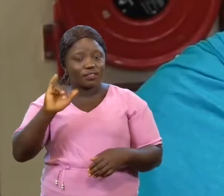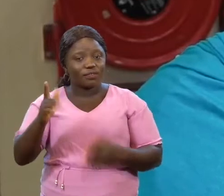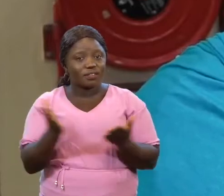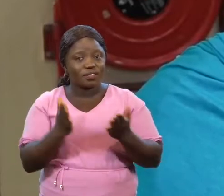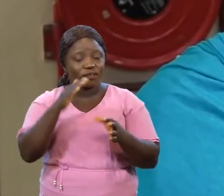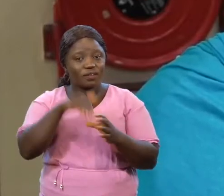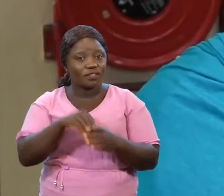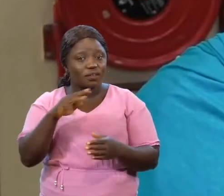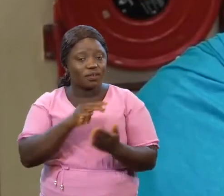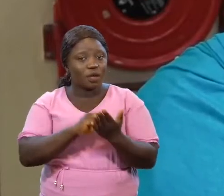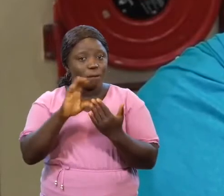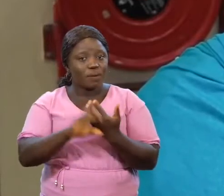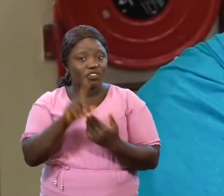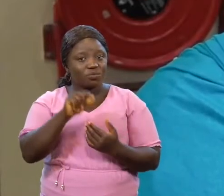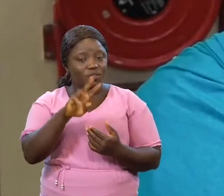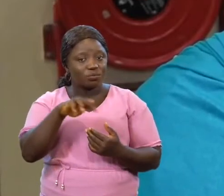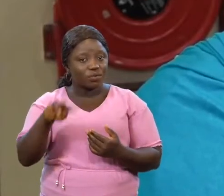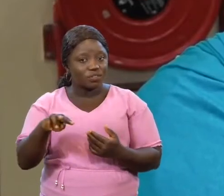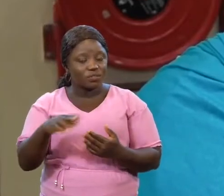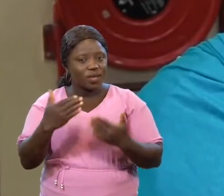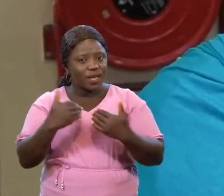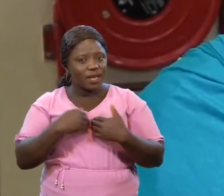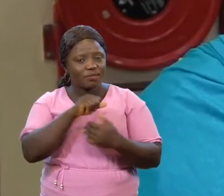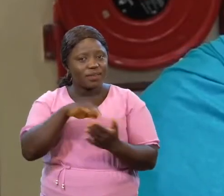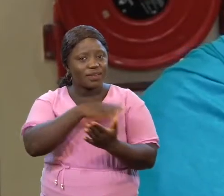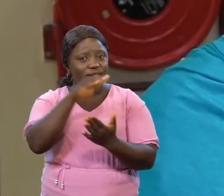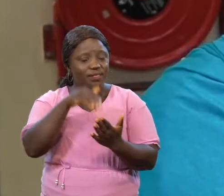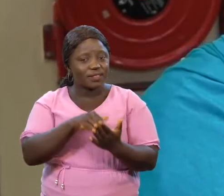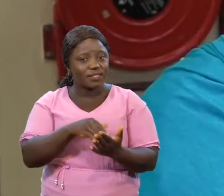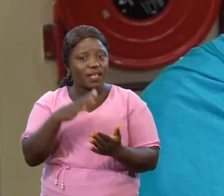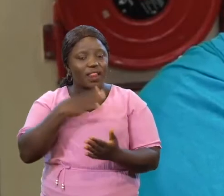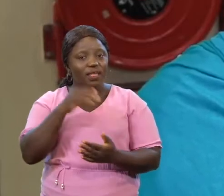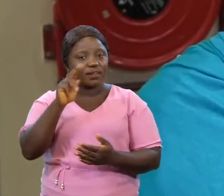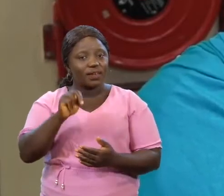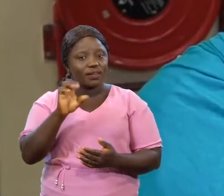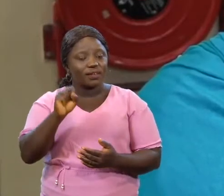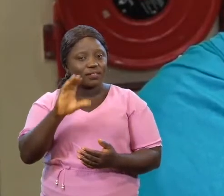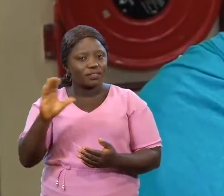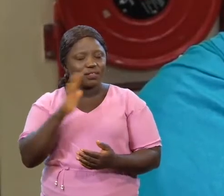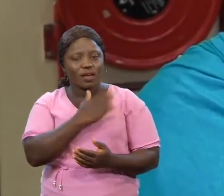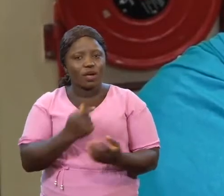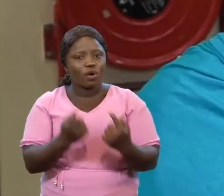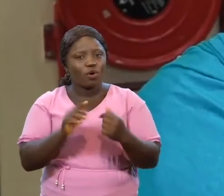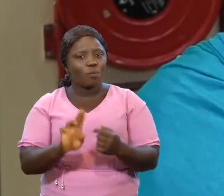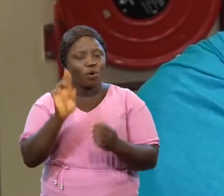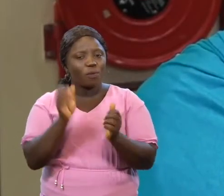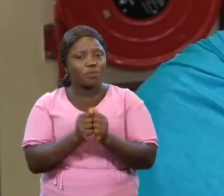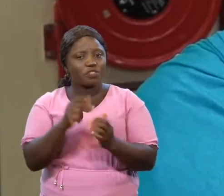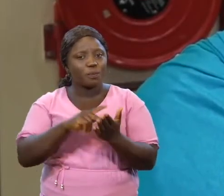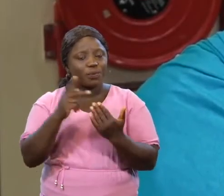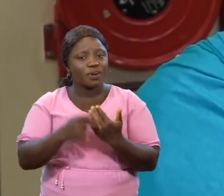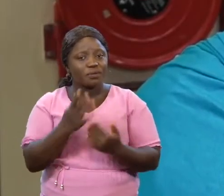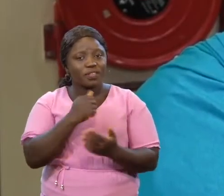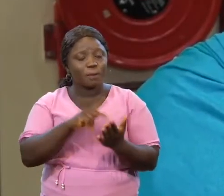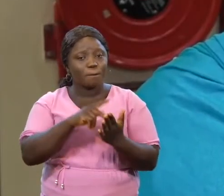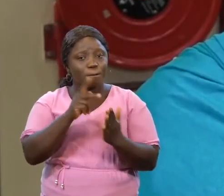in March 2022. According to her, having a center like the NSCC and coming up with programs and